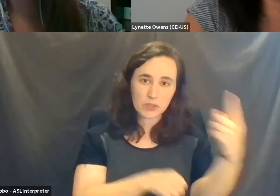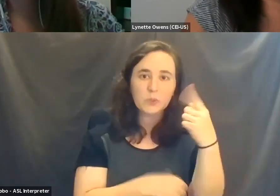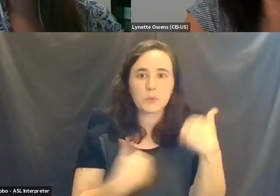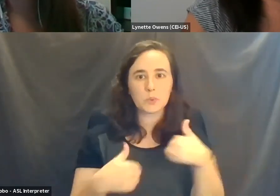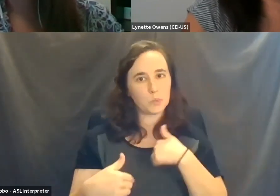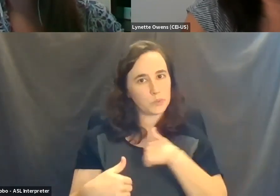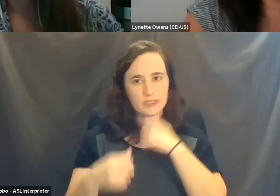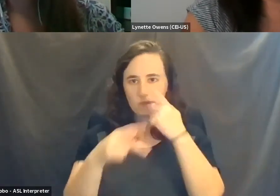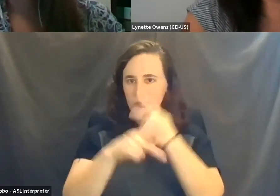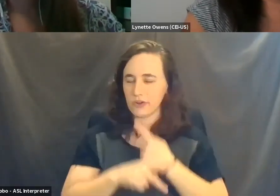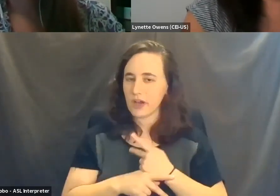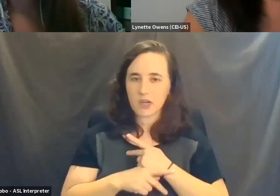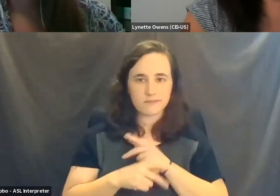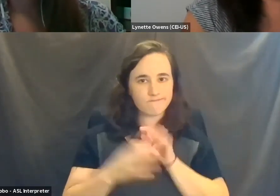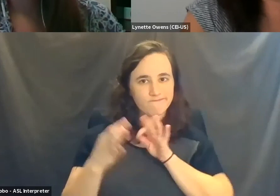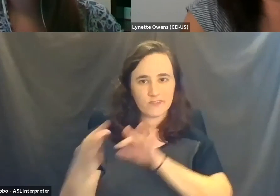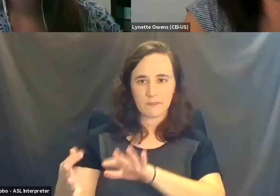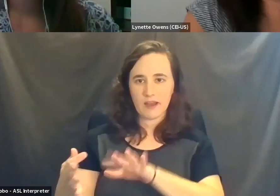on.